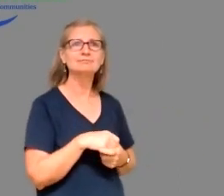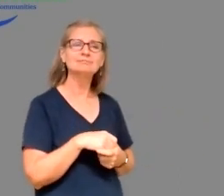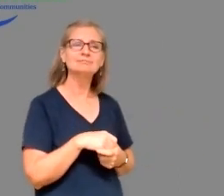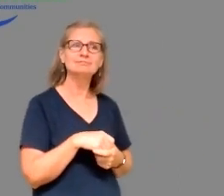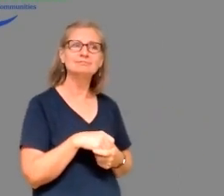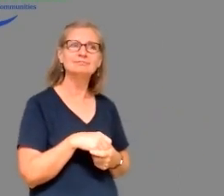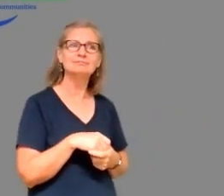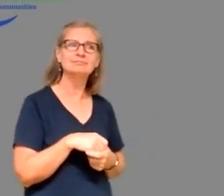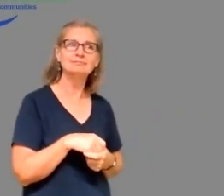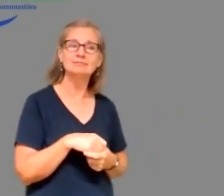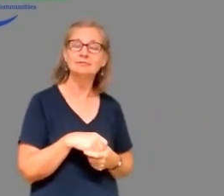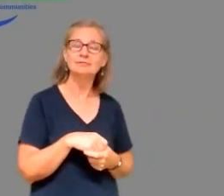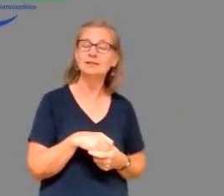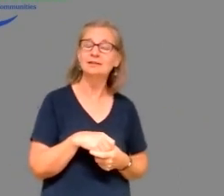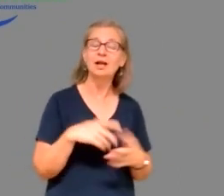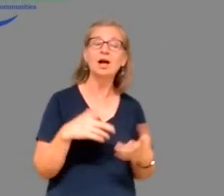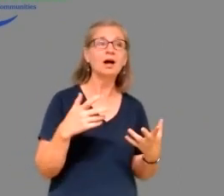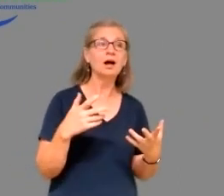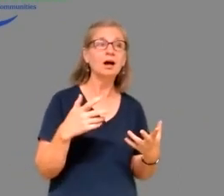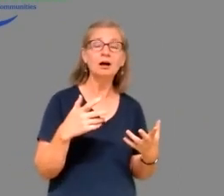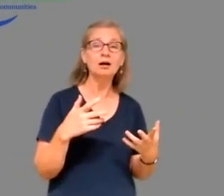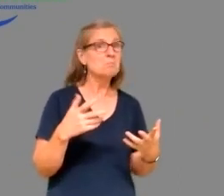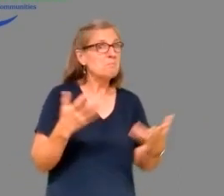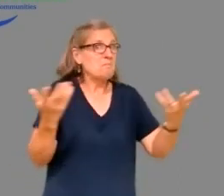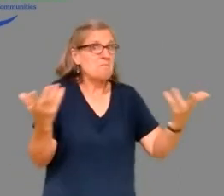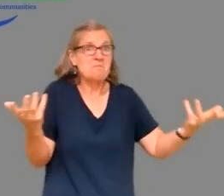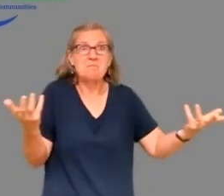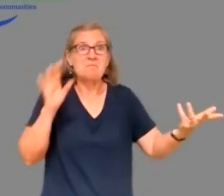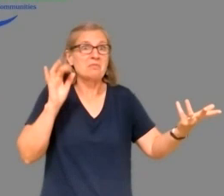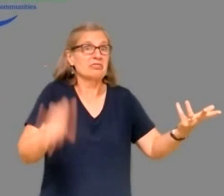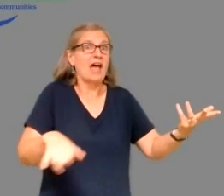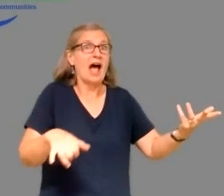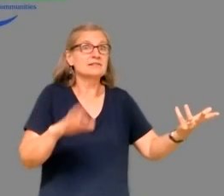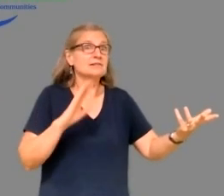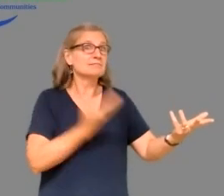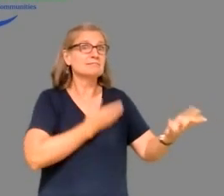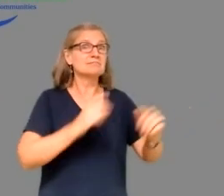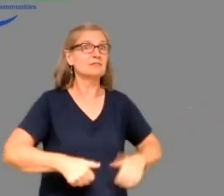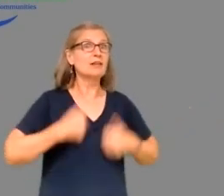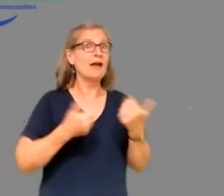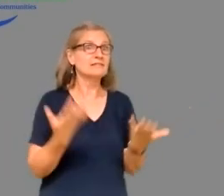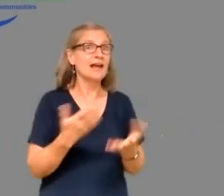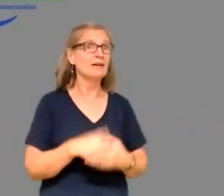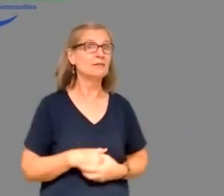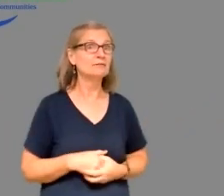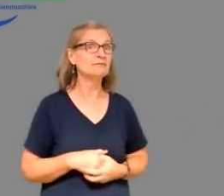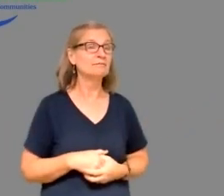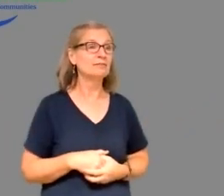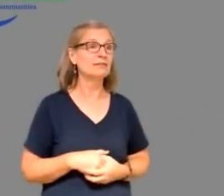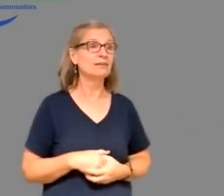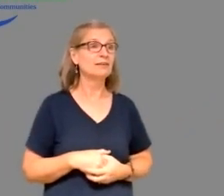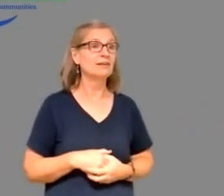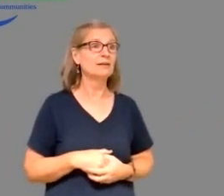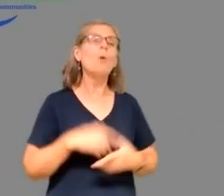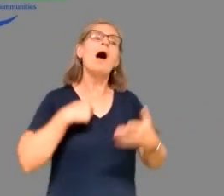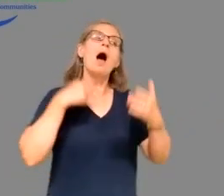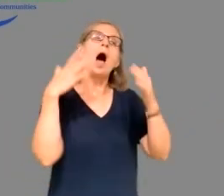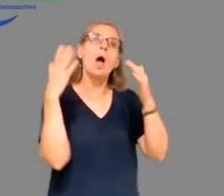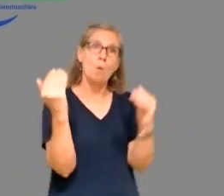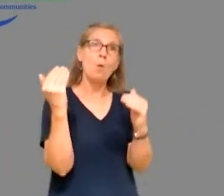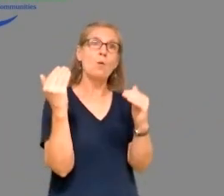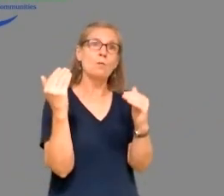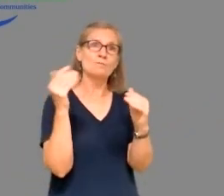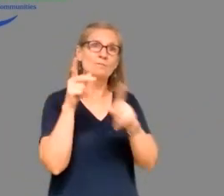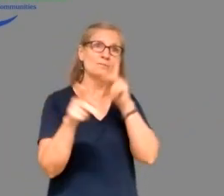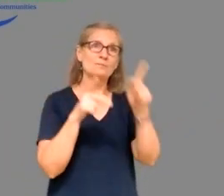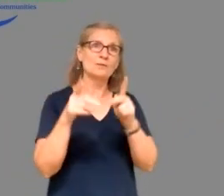Yeah. Well, I've been. Well, that's where we're at. Well, hopefully, I hope that you feel like, oh man, I